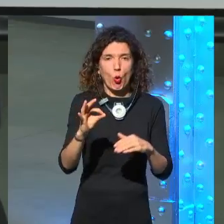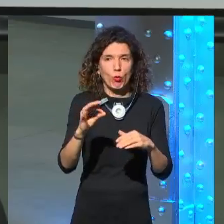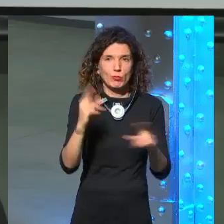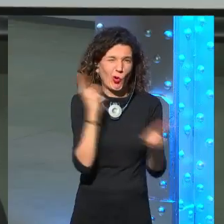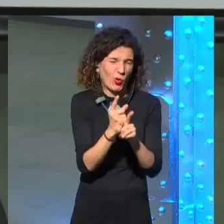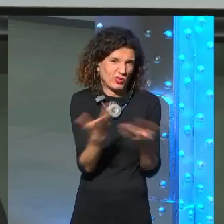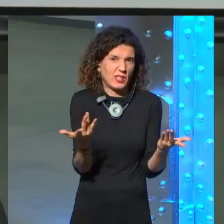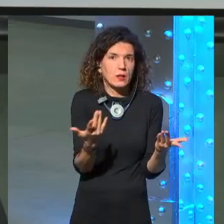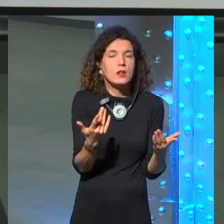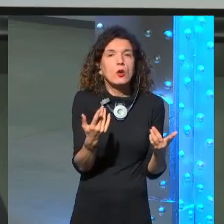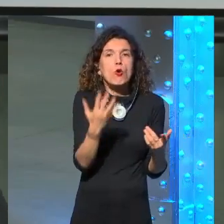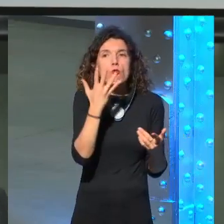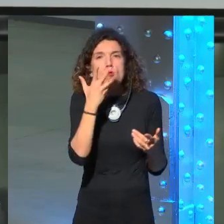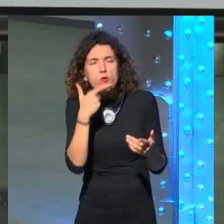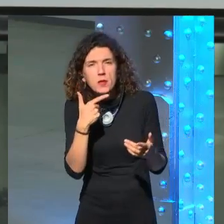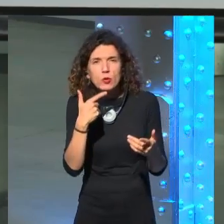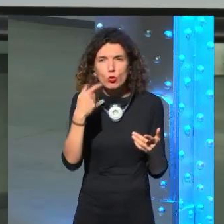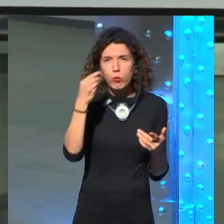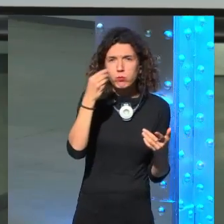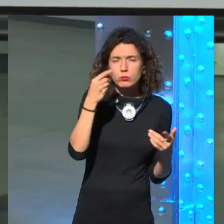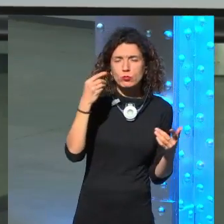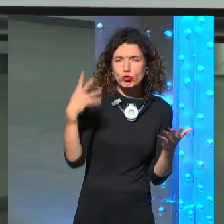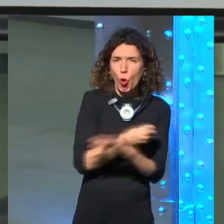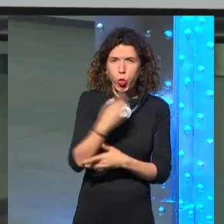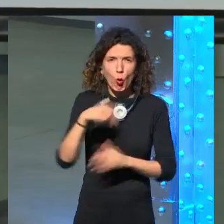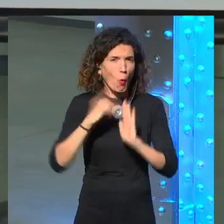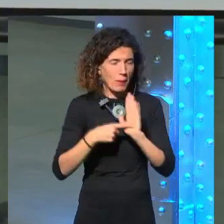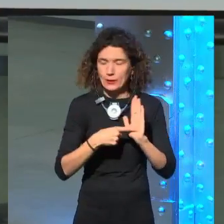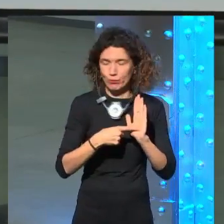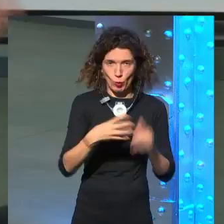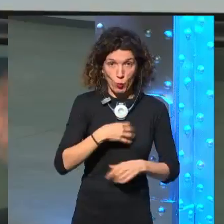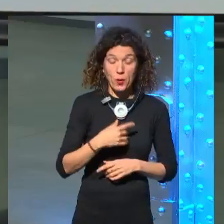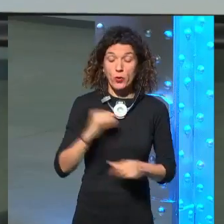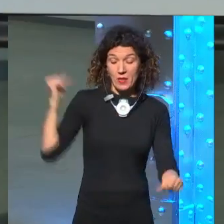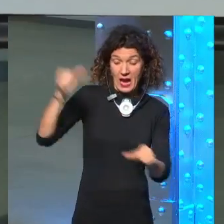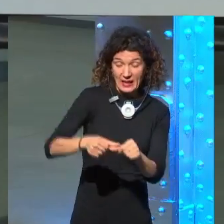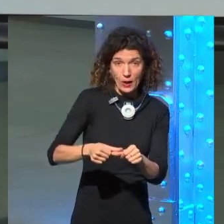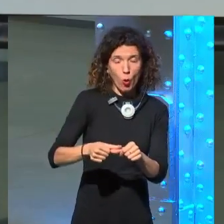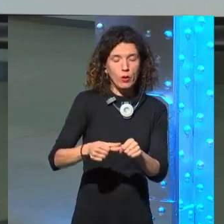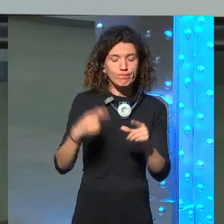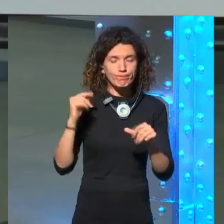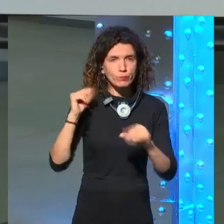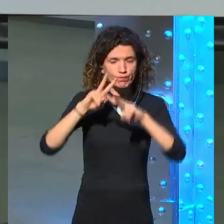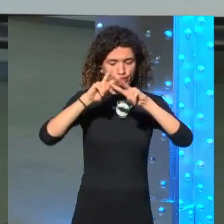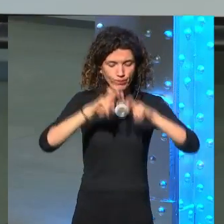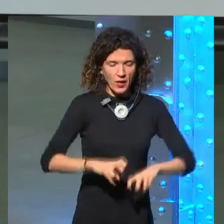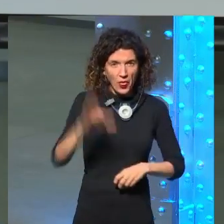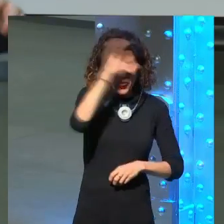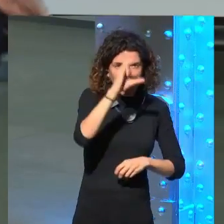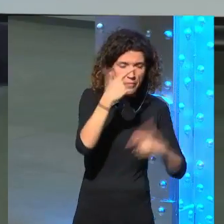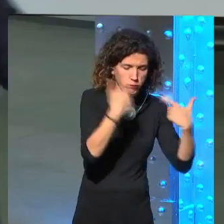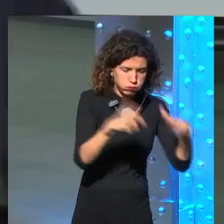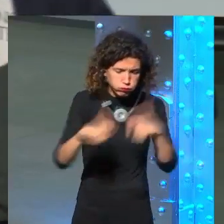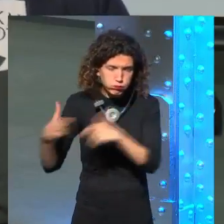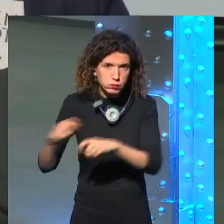strange. So I went on this journey for the last few years, looking at all of the sciences, trying to identify whether